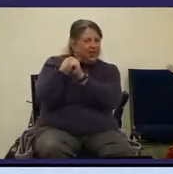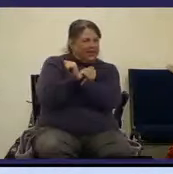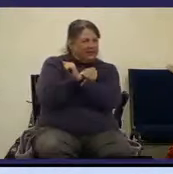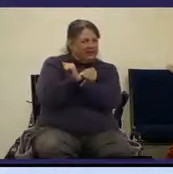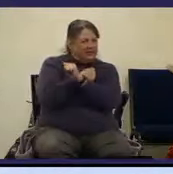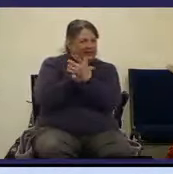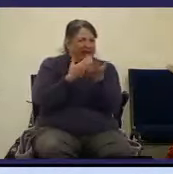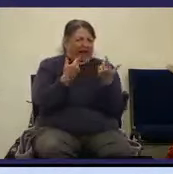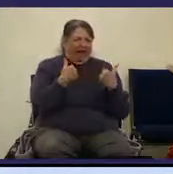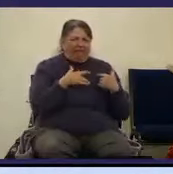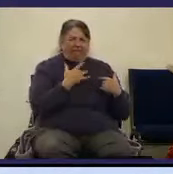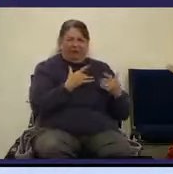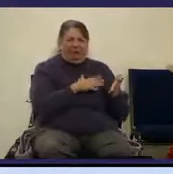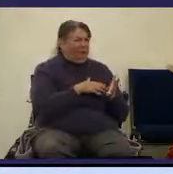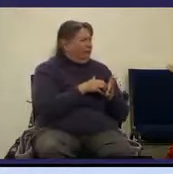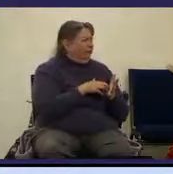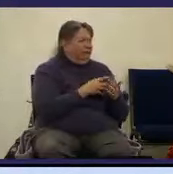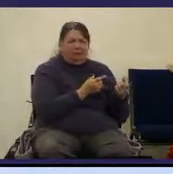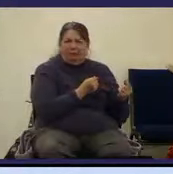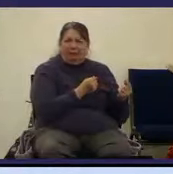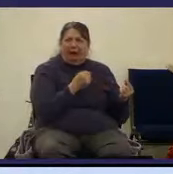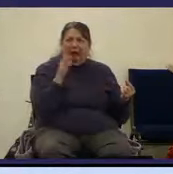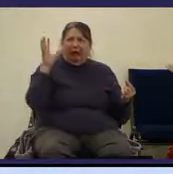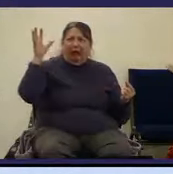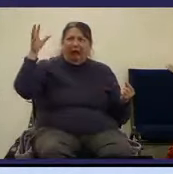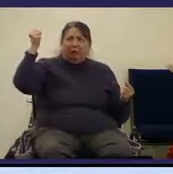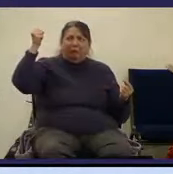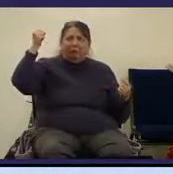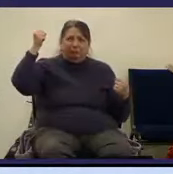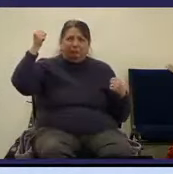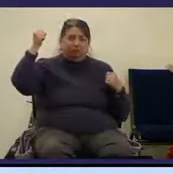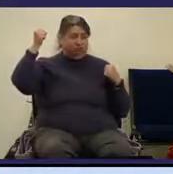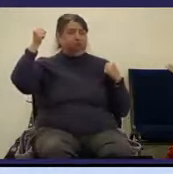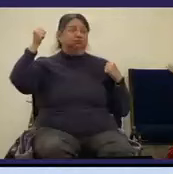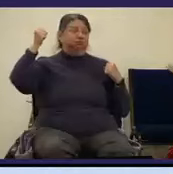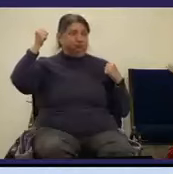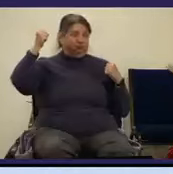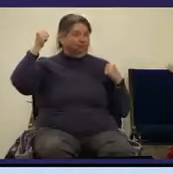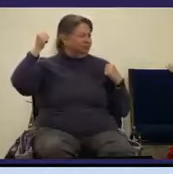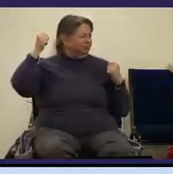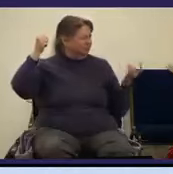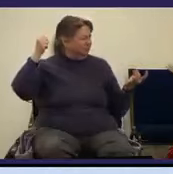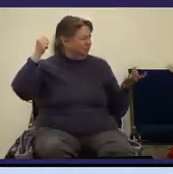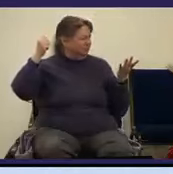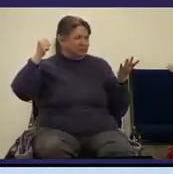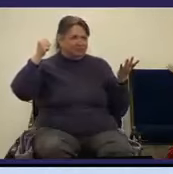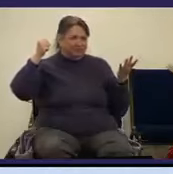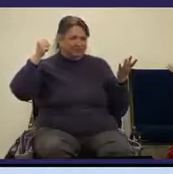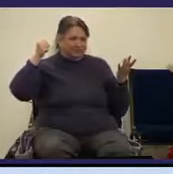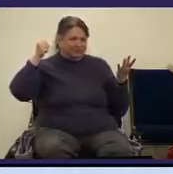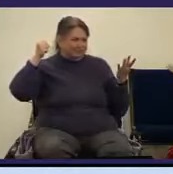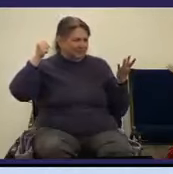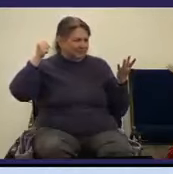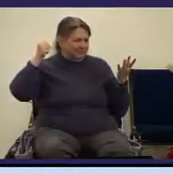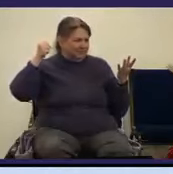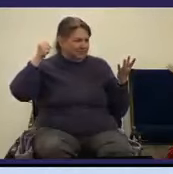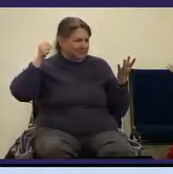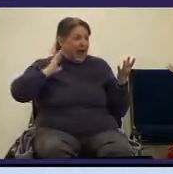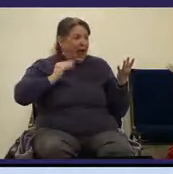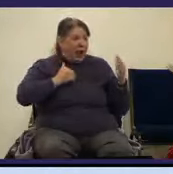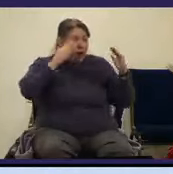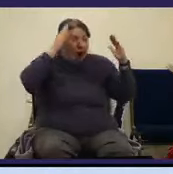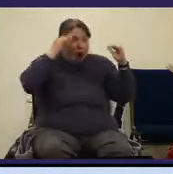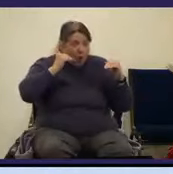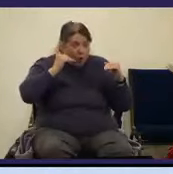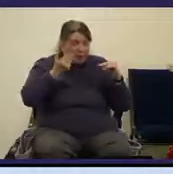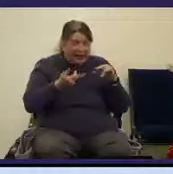right now? He's right at your side. He's going to help you with that. He says, our hope increases as our